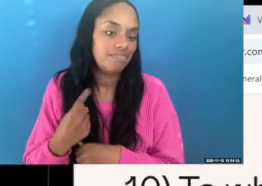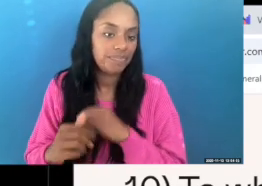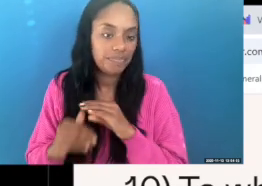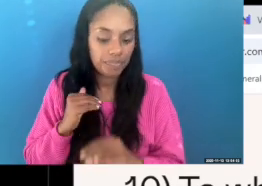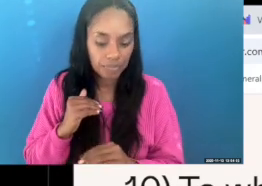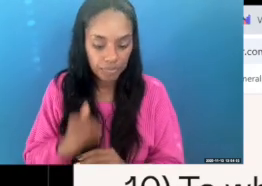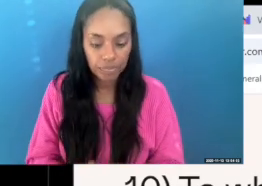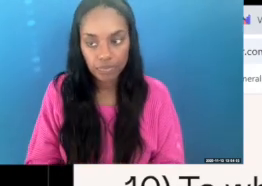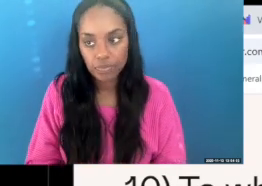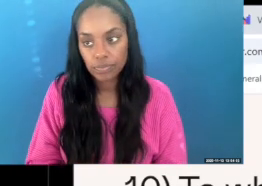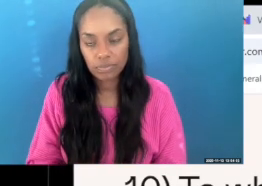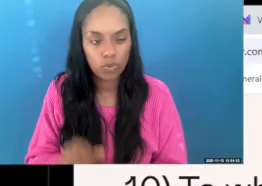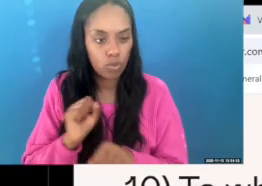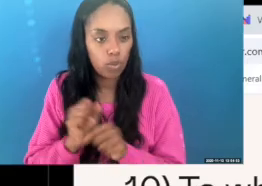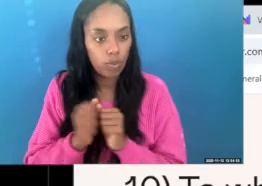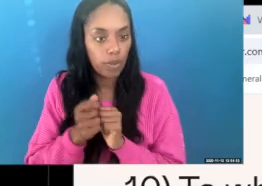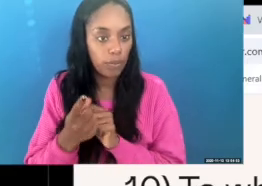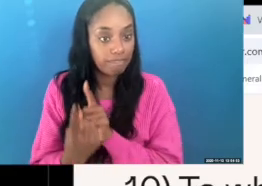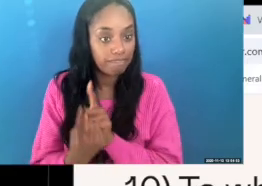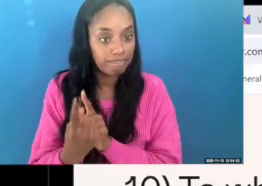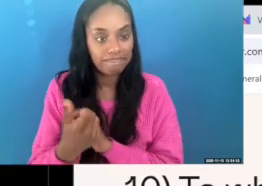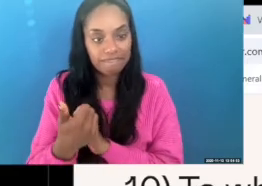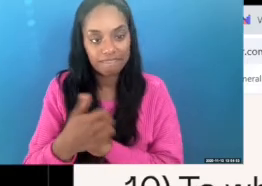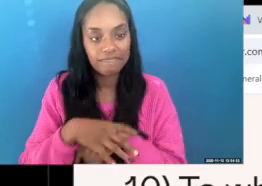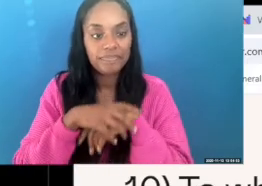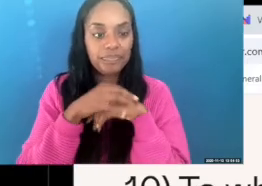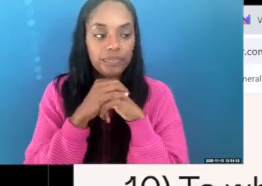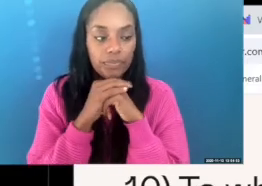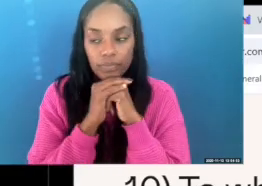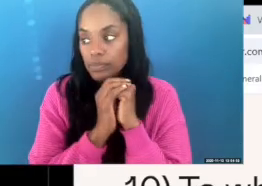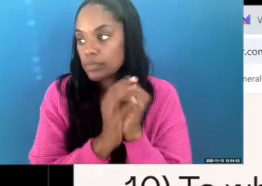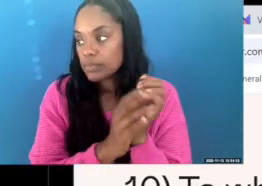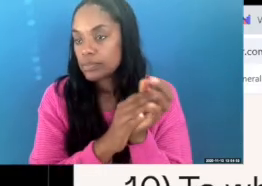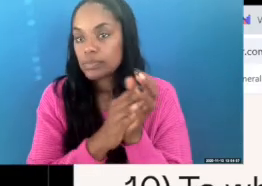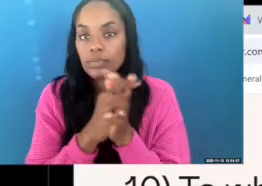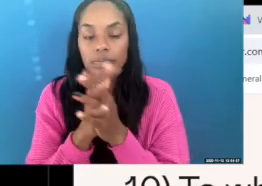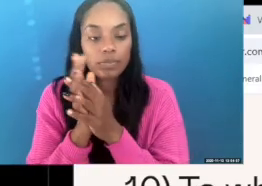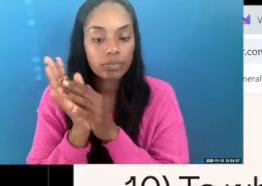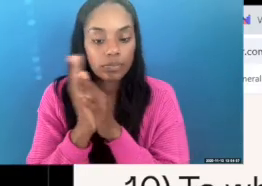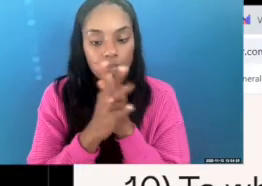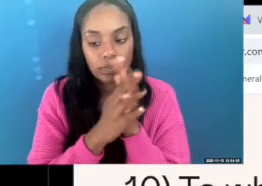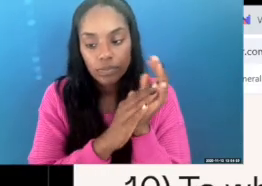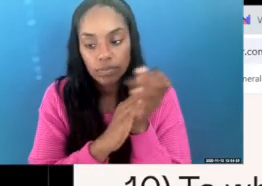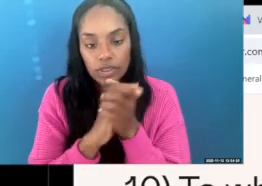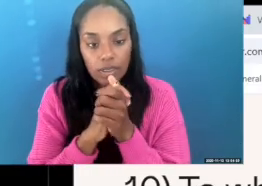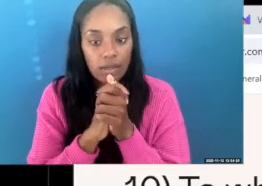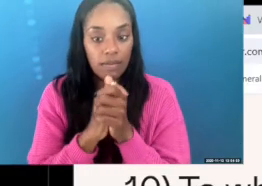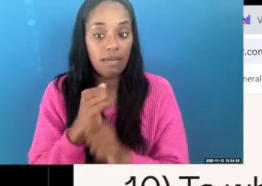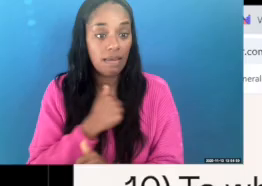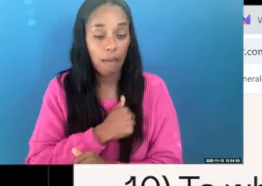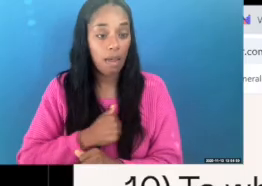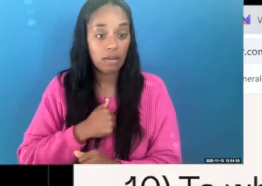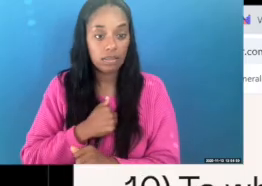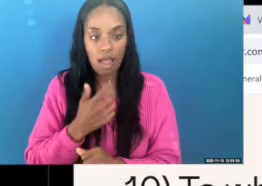all of the kind of participants that show up to the side, then you should be able to get to the main screen. If you're still having trouble, feel free to just shoot us a quick note